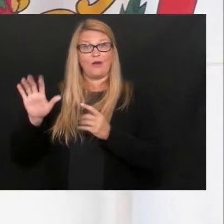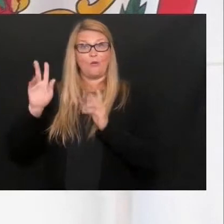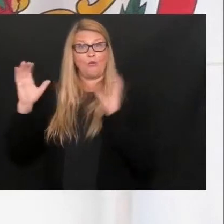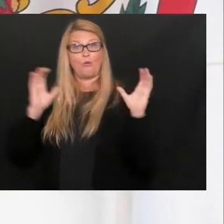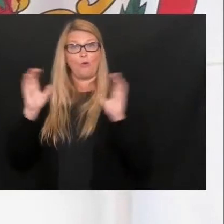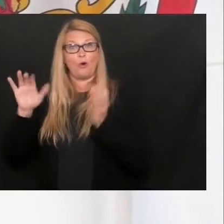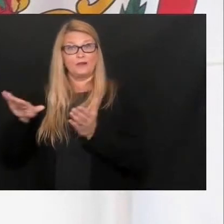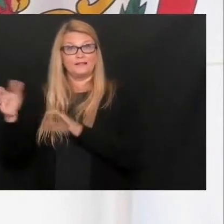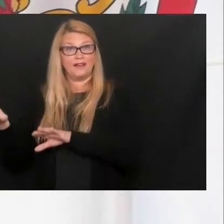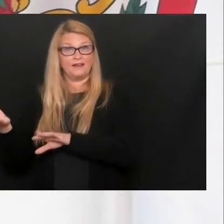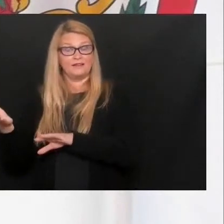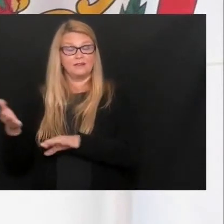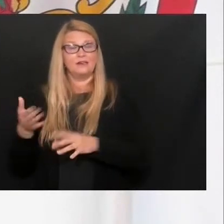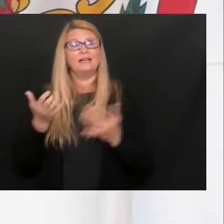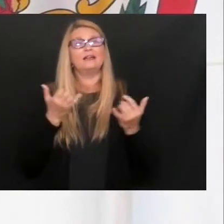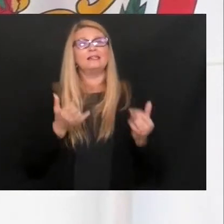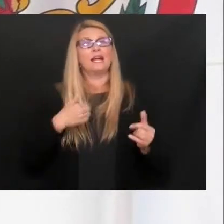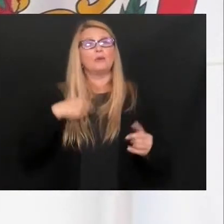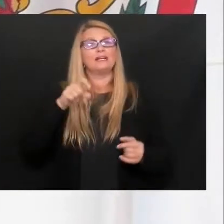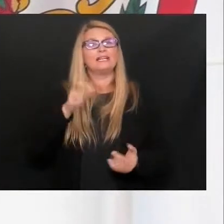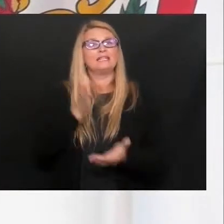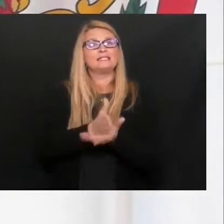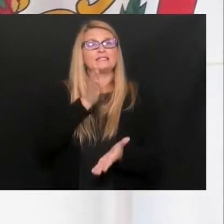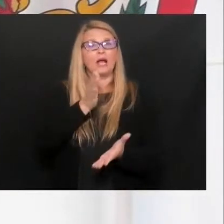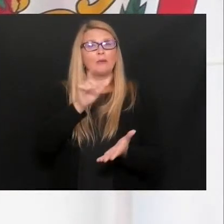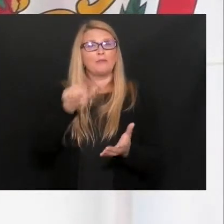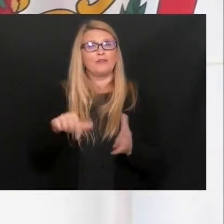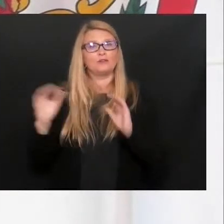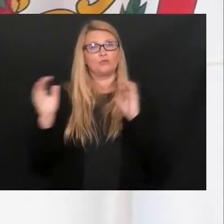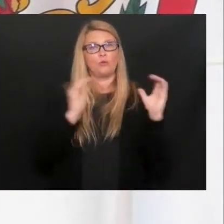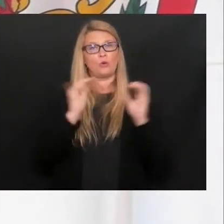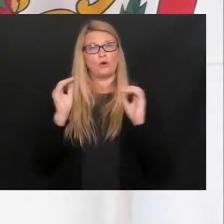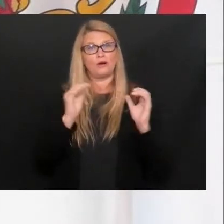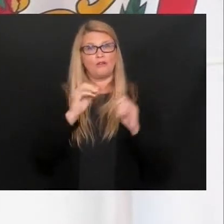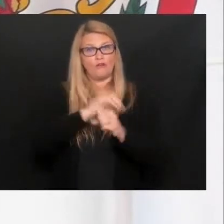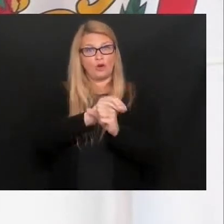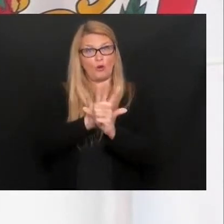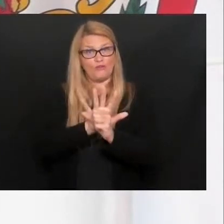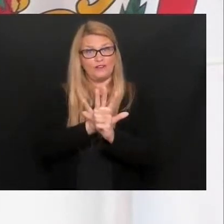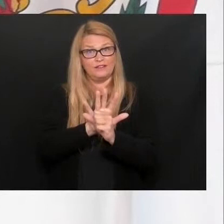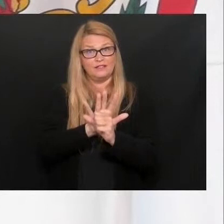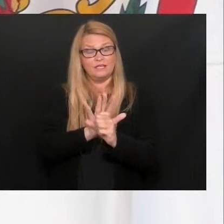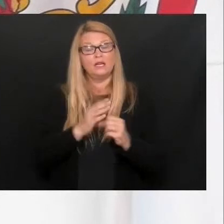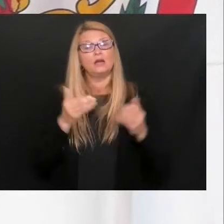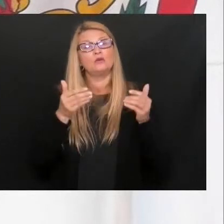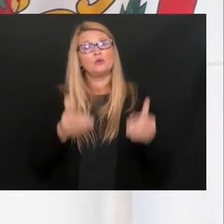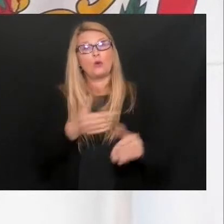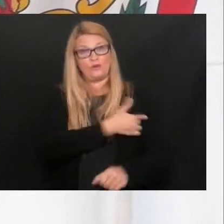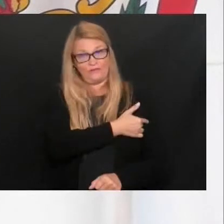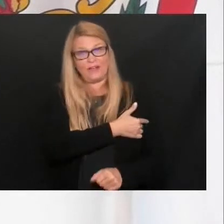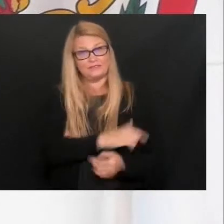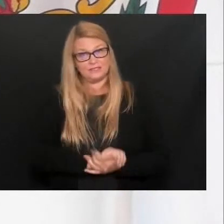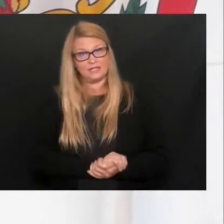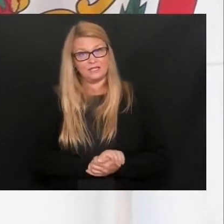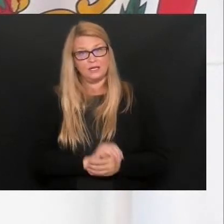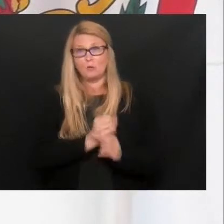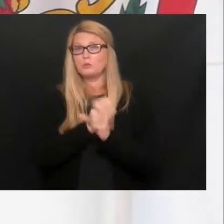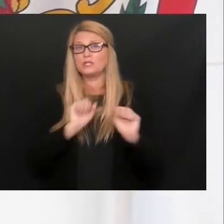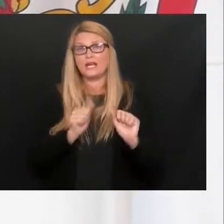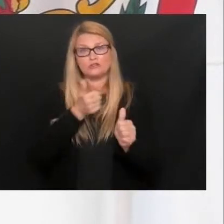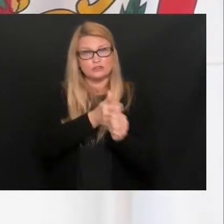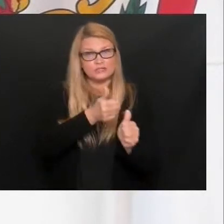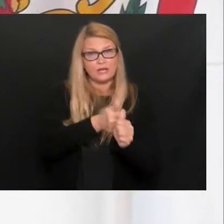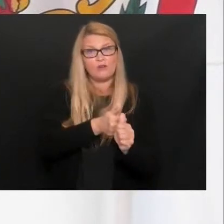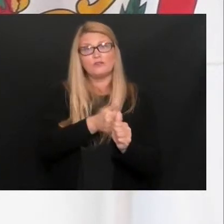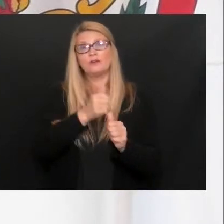to stop this war is go get vaccinated. Protect yourself. Protect those around you.